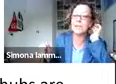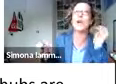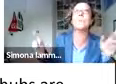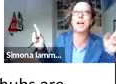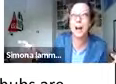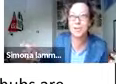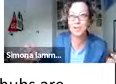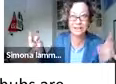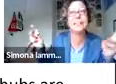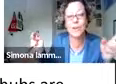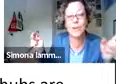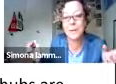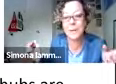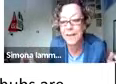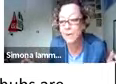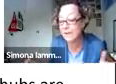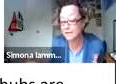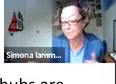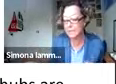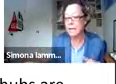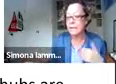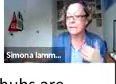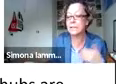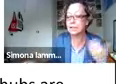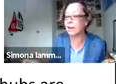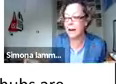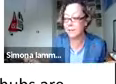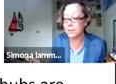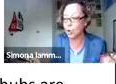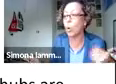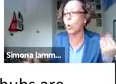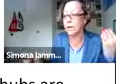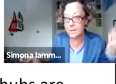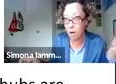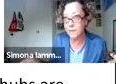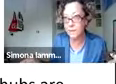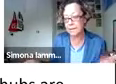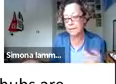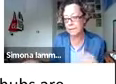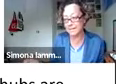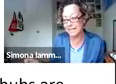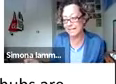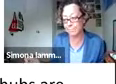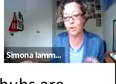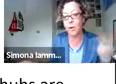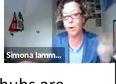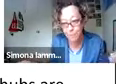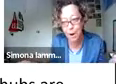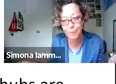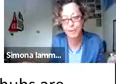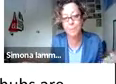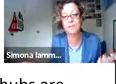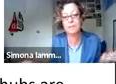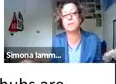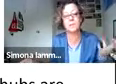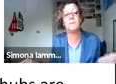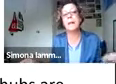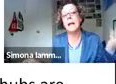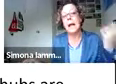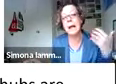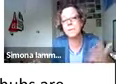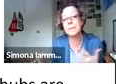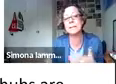important economic construct in economic theory and has been disregarded always on the basis of assumption of perfect